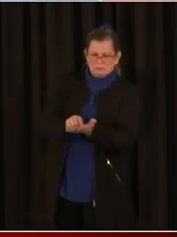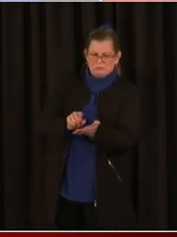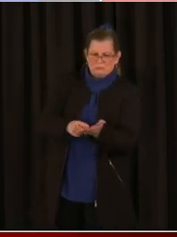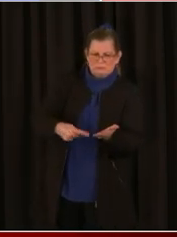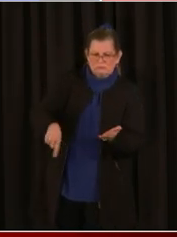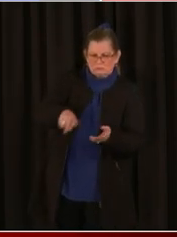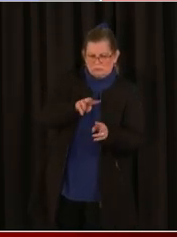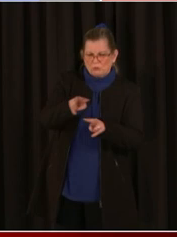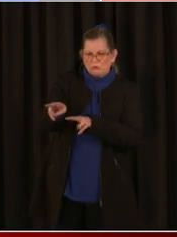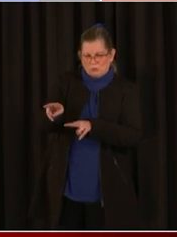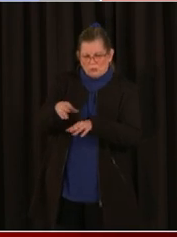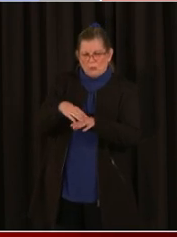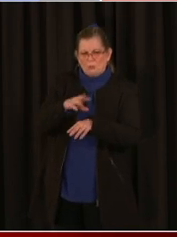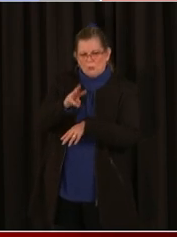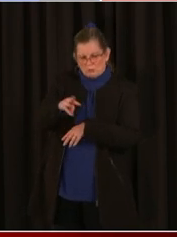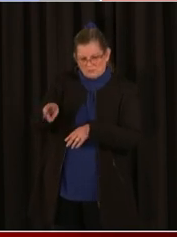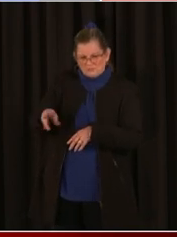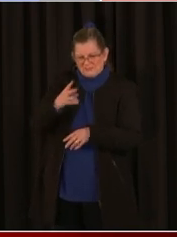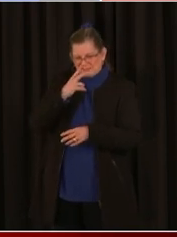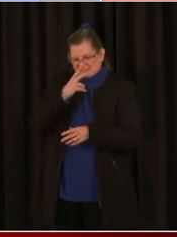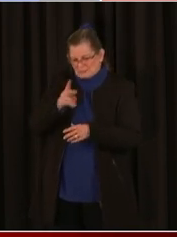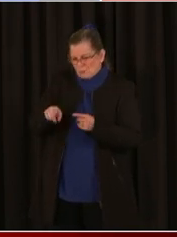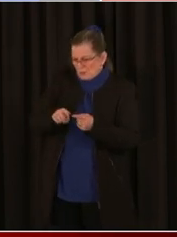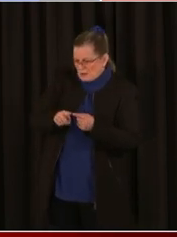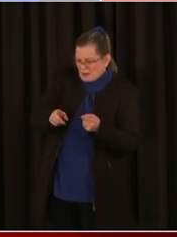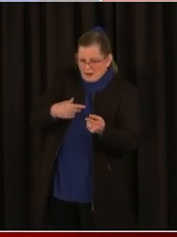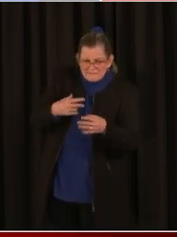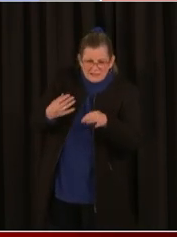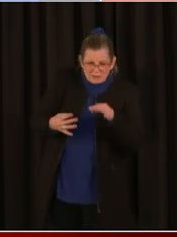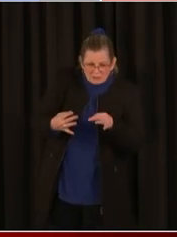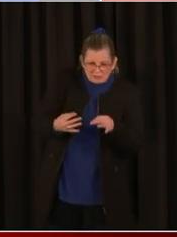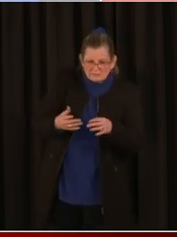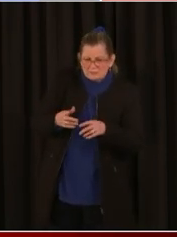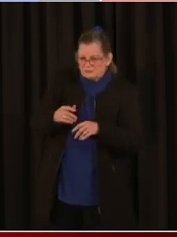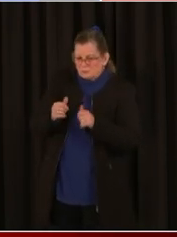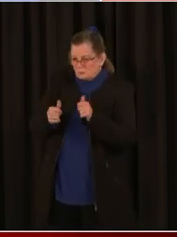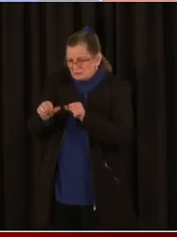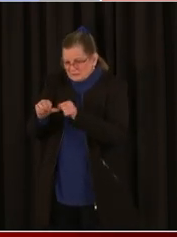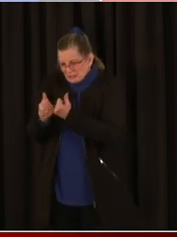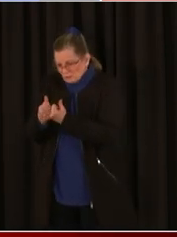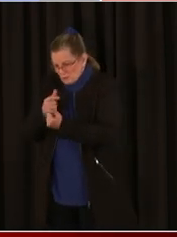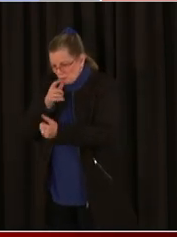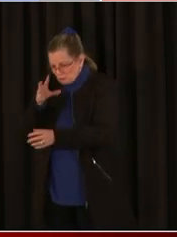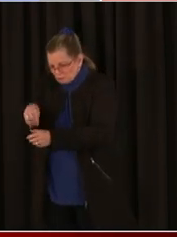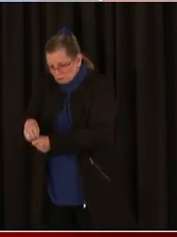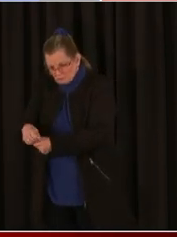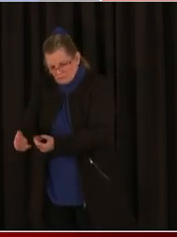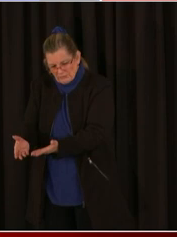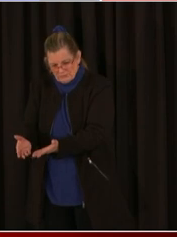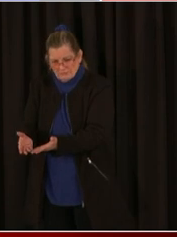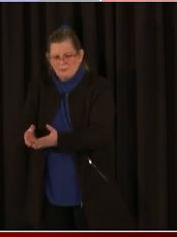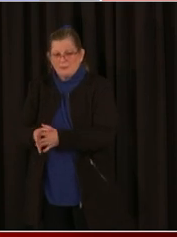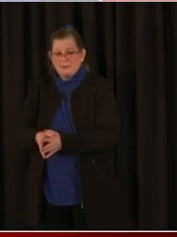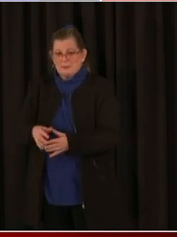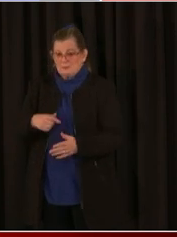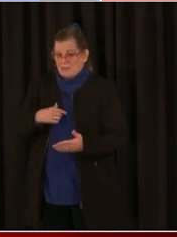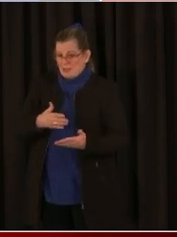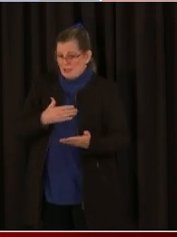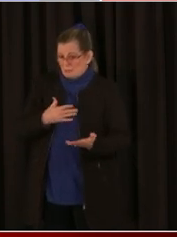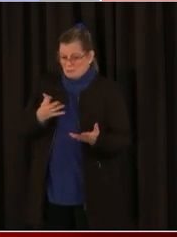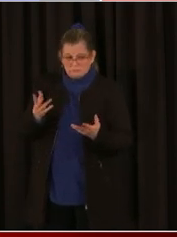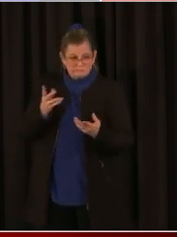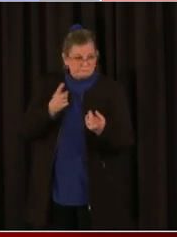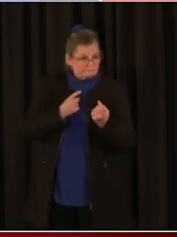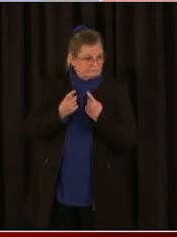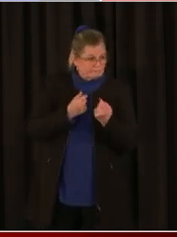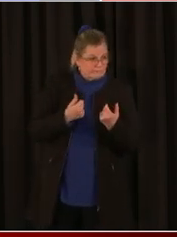it's available so that folks can see when we're having hearings on agencies that are of interest to them. With that, I'm happy to take some questions, and